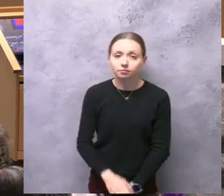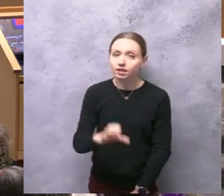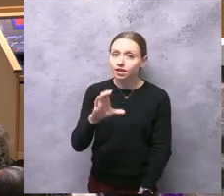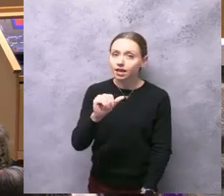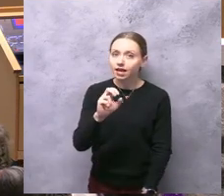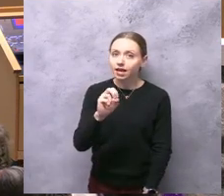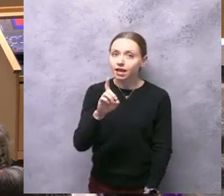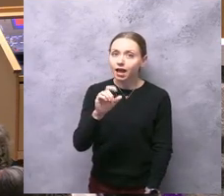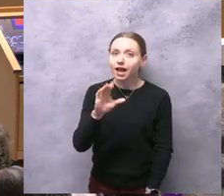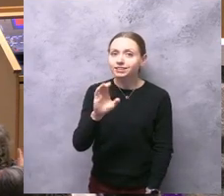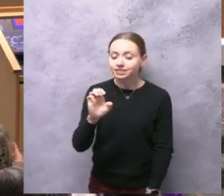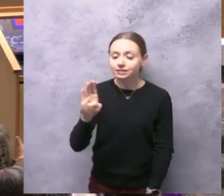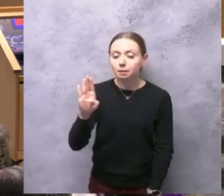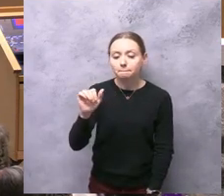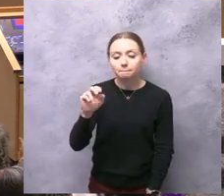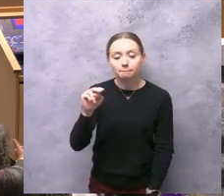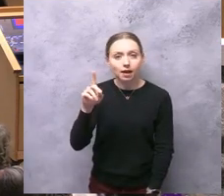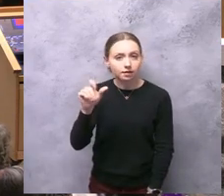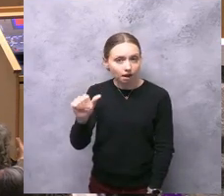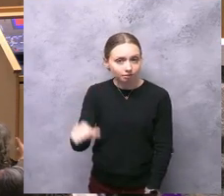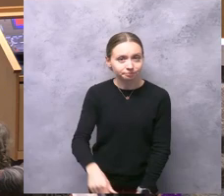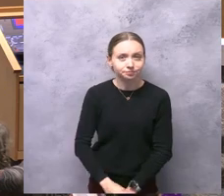Candace Banda,